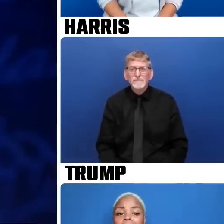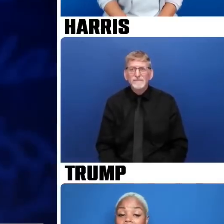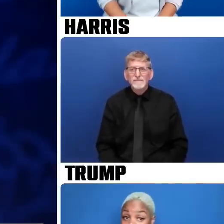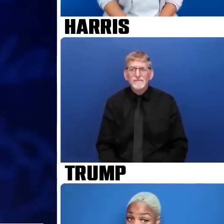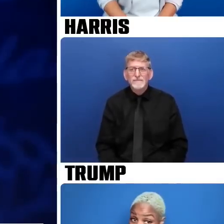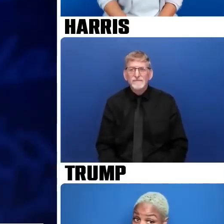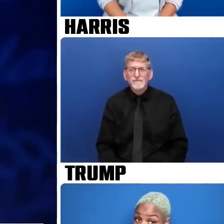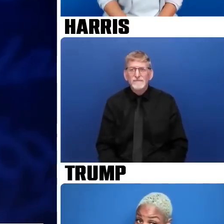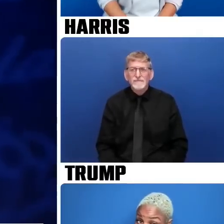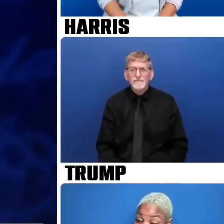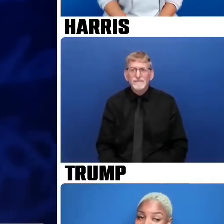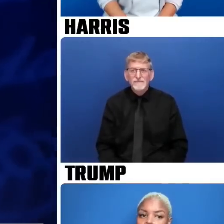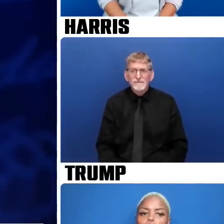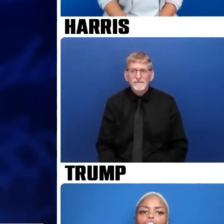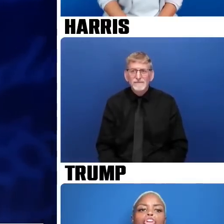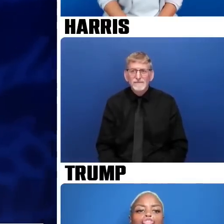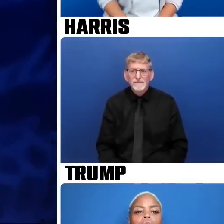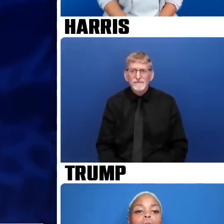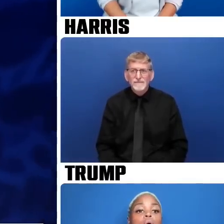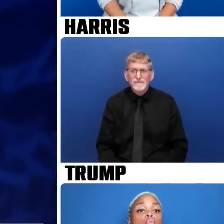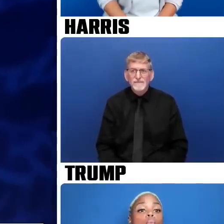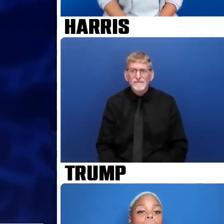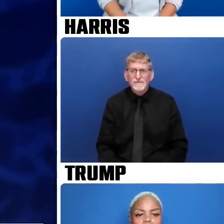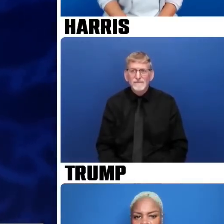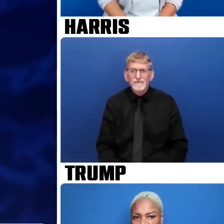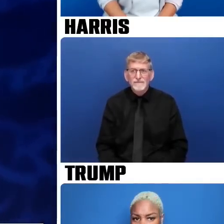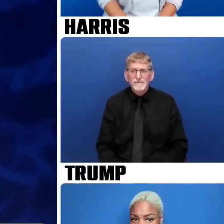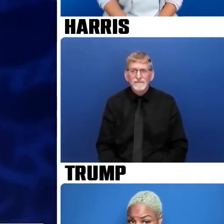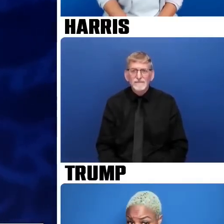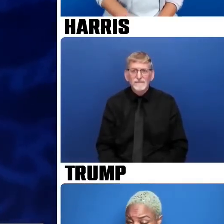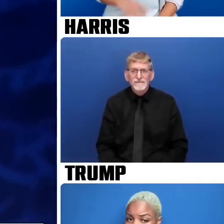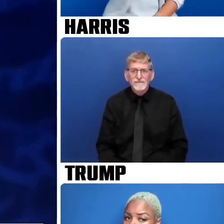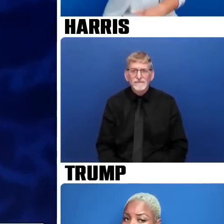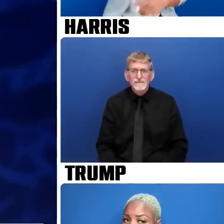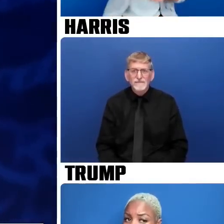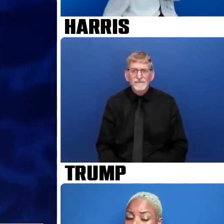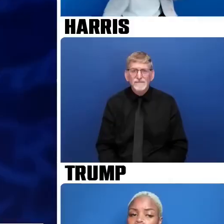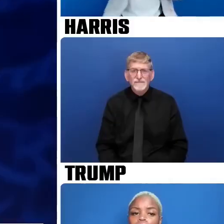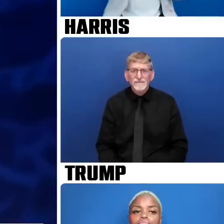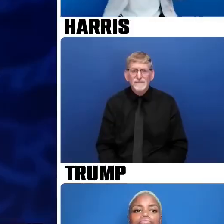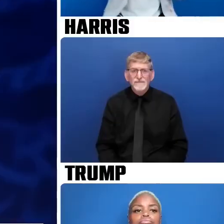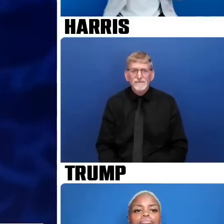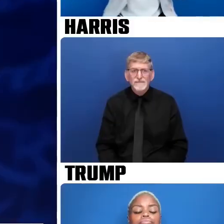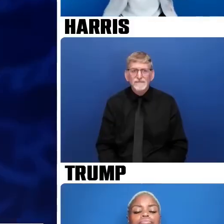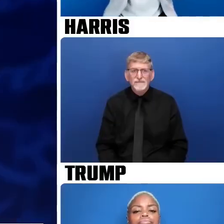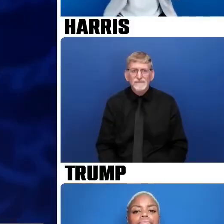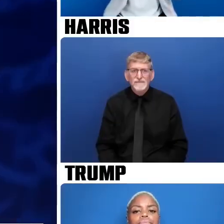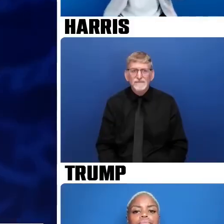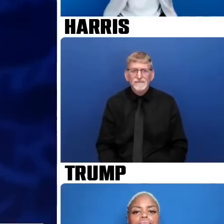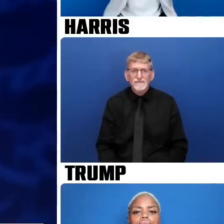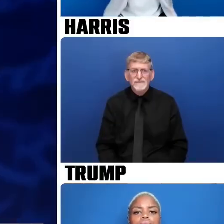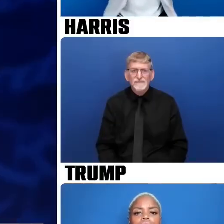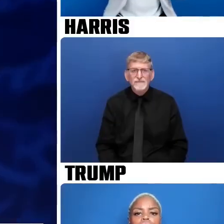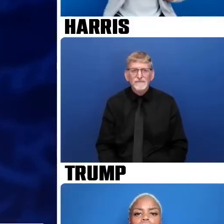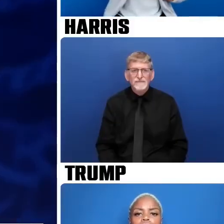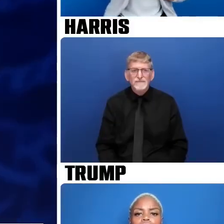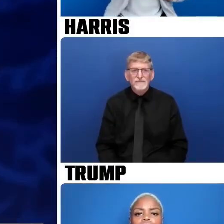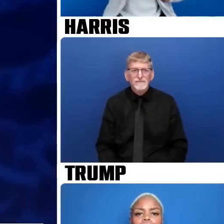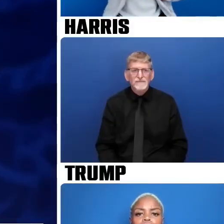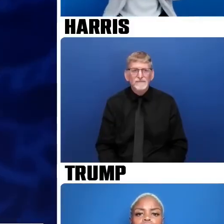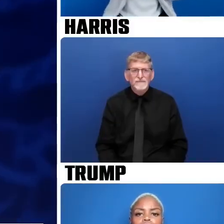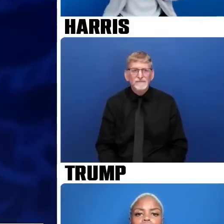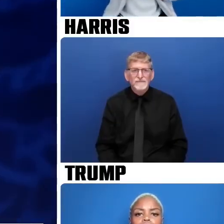to an abortion? I absolutely support reinstating the protections of Roe v. Wade. And as you rightly